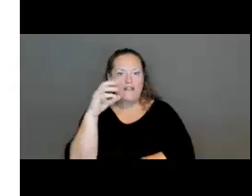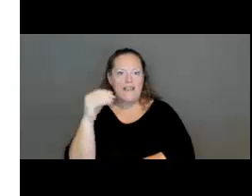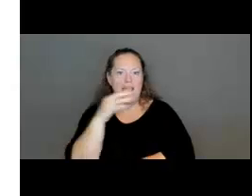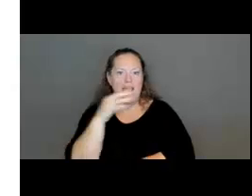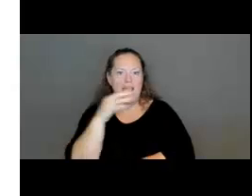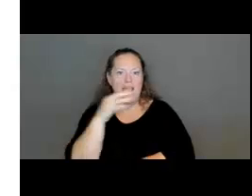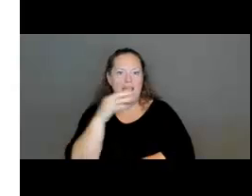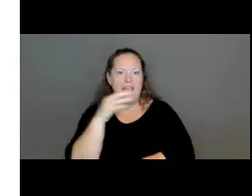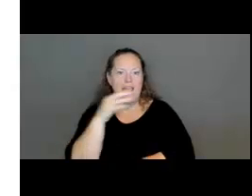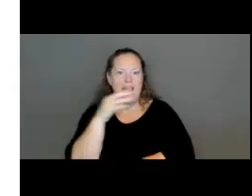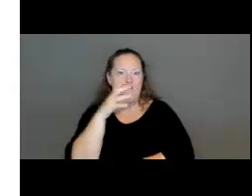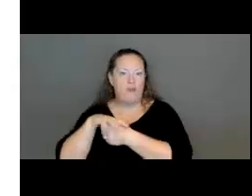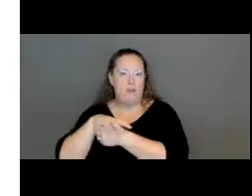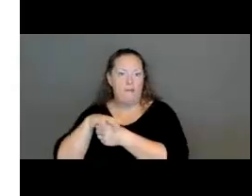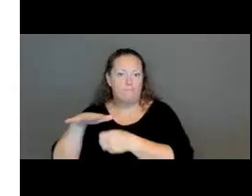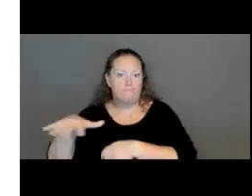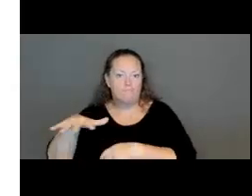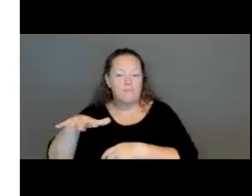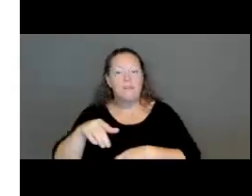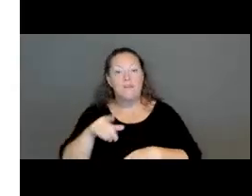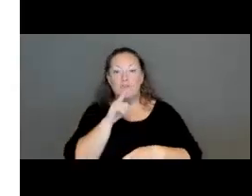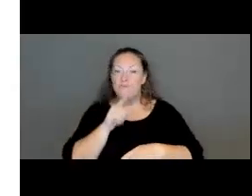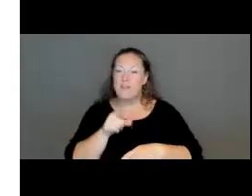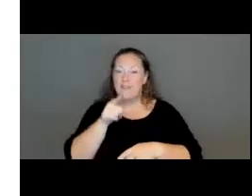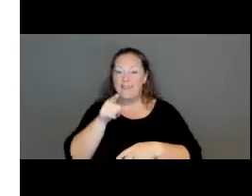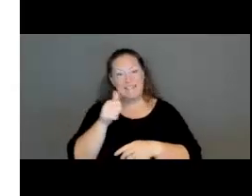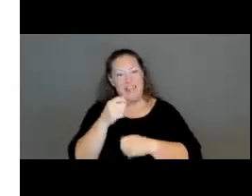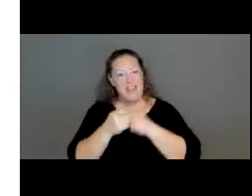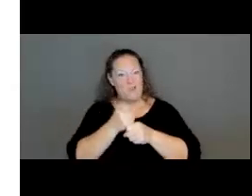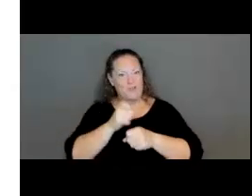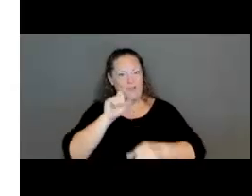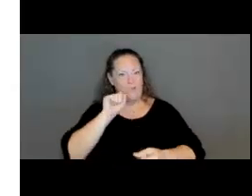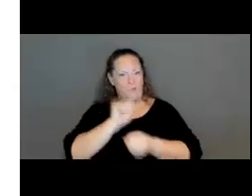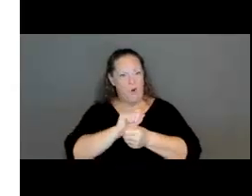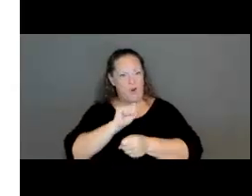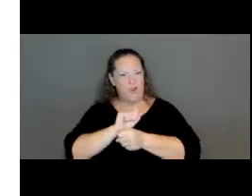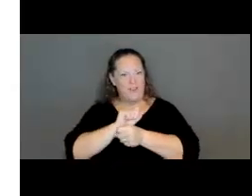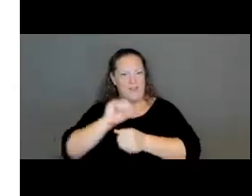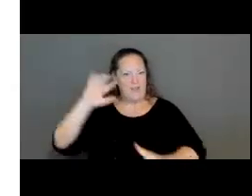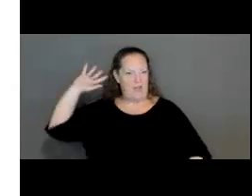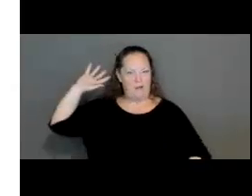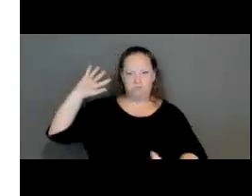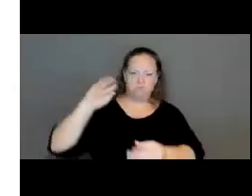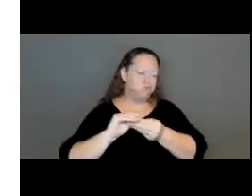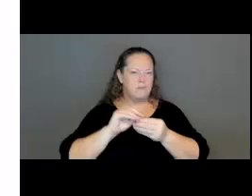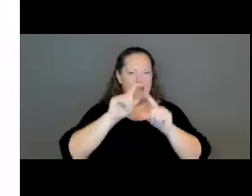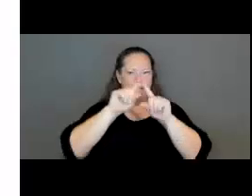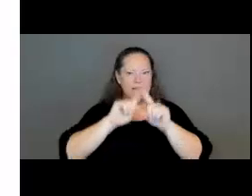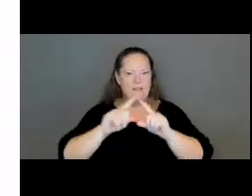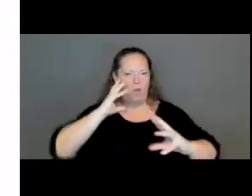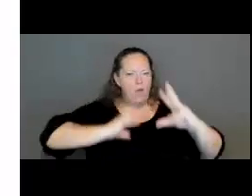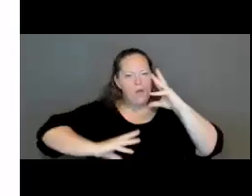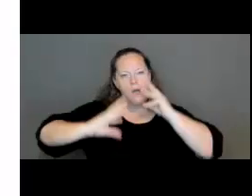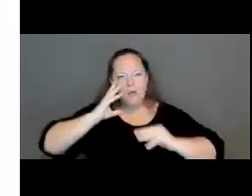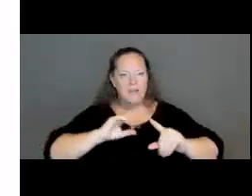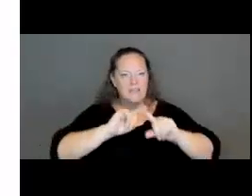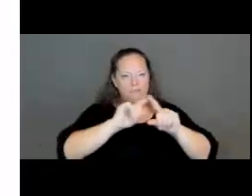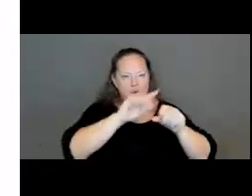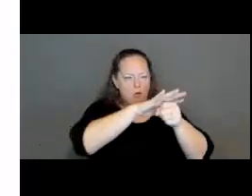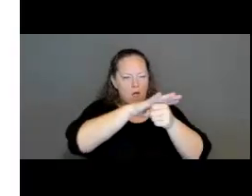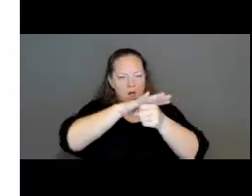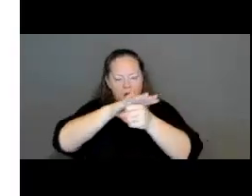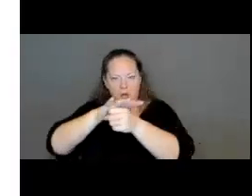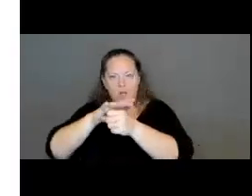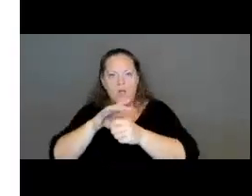tool that's really built on 10 years of work across the climate hubs in all the regions to come up with a really